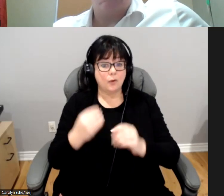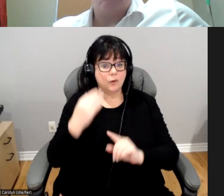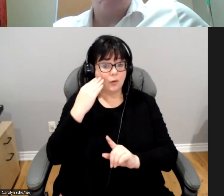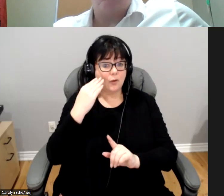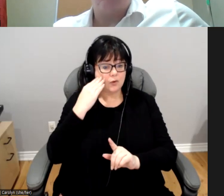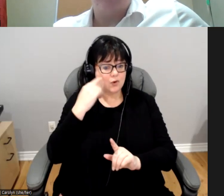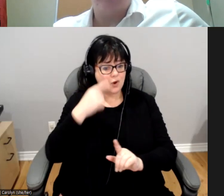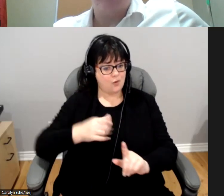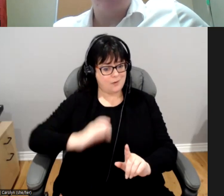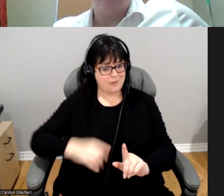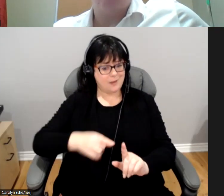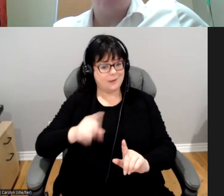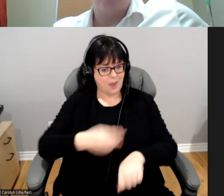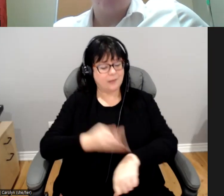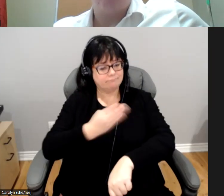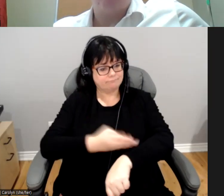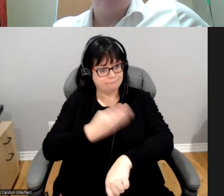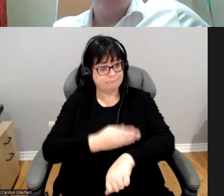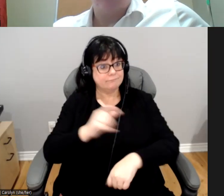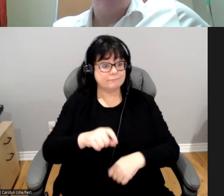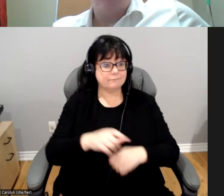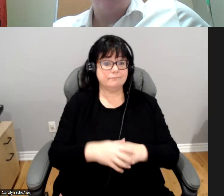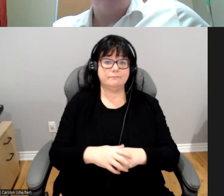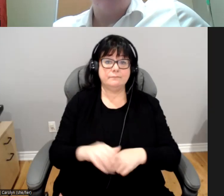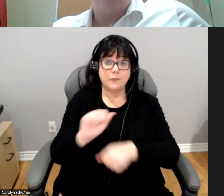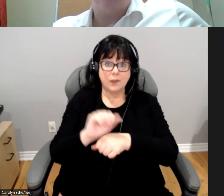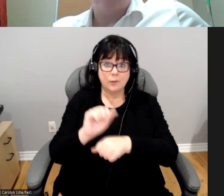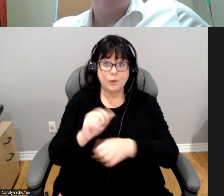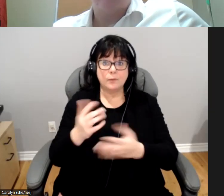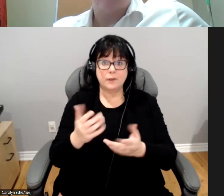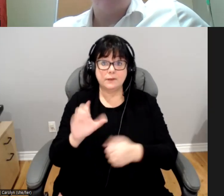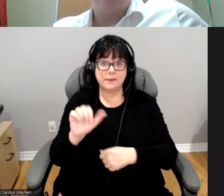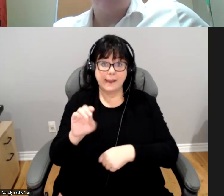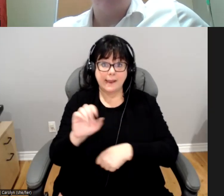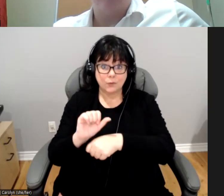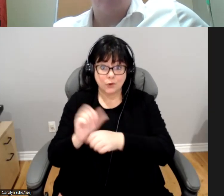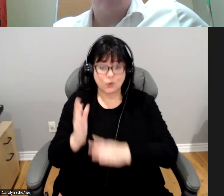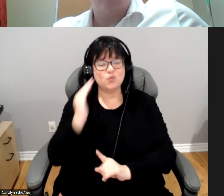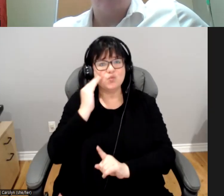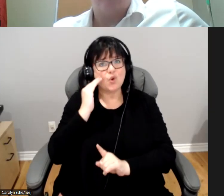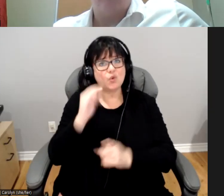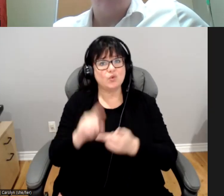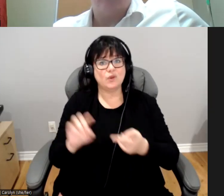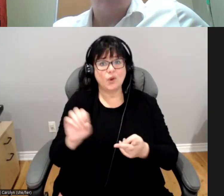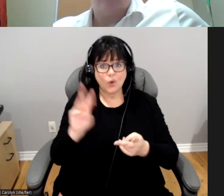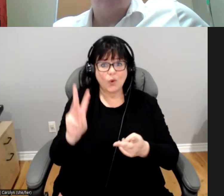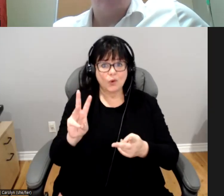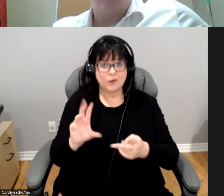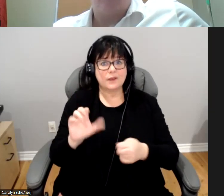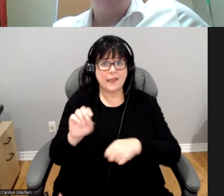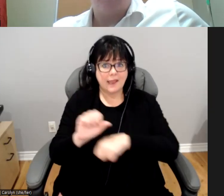upgrading. That employment counselor or caseworker knows that they need that upgrading. That OW caseworker knows that they could benefit from